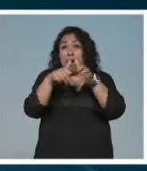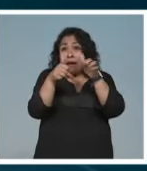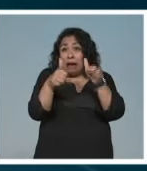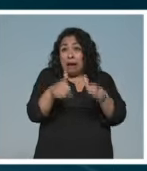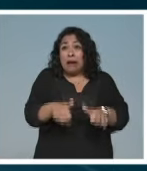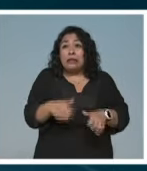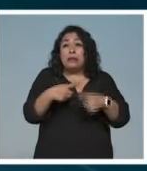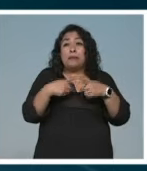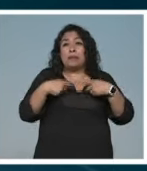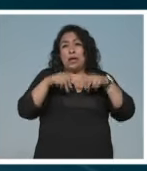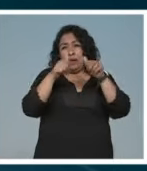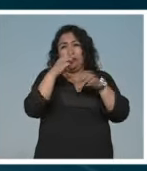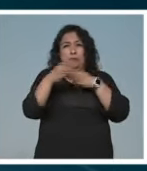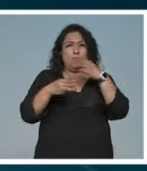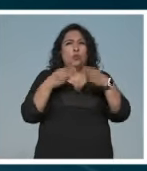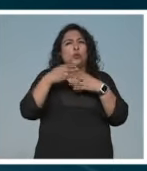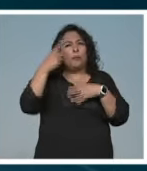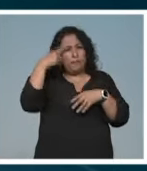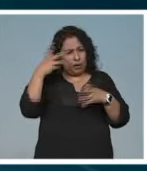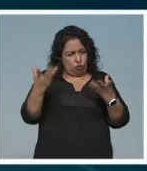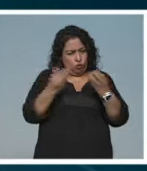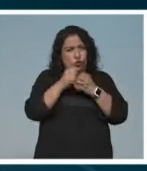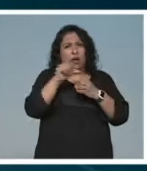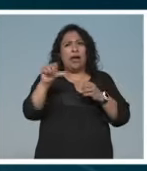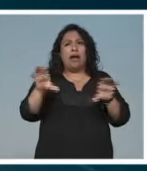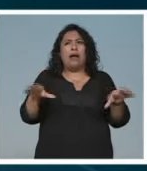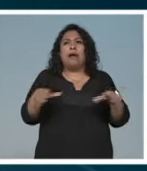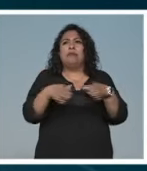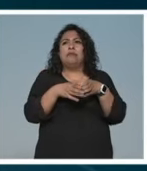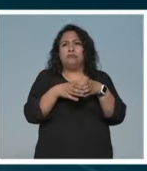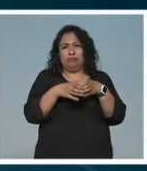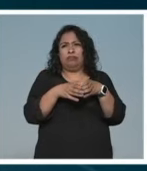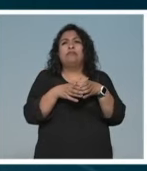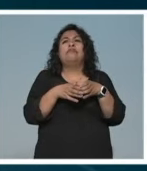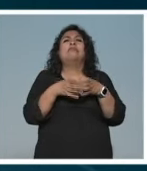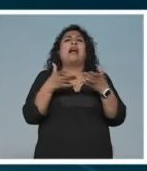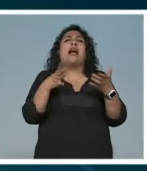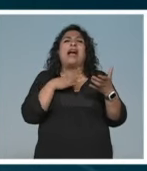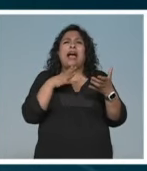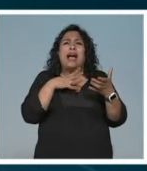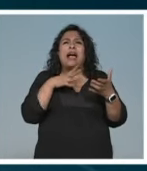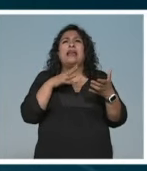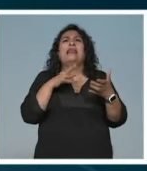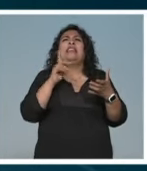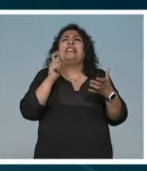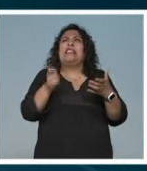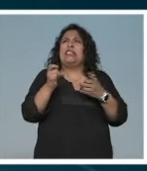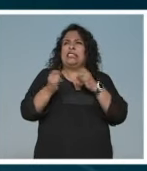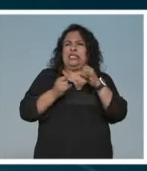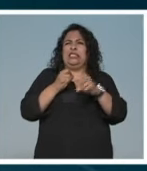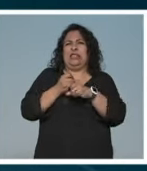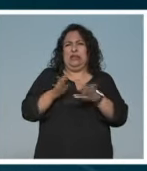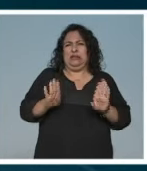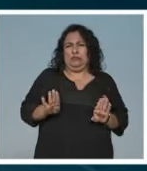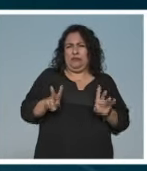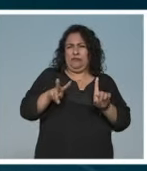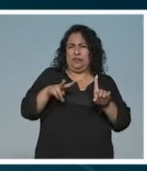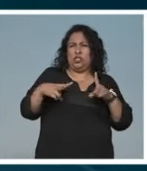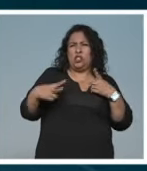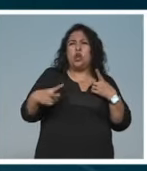over the world to be part of the collection, there was one version of the International, which is very much to do